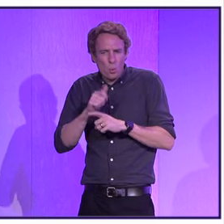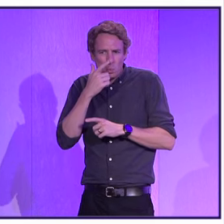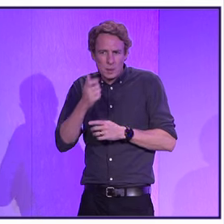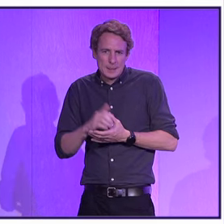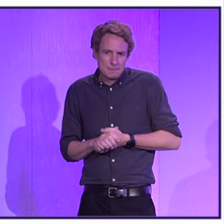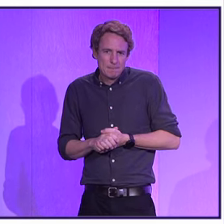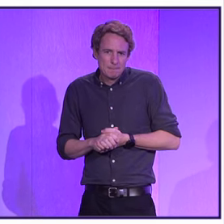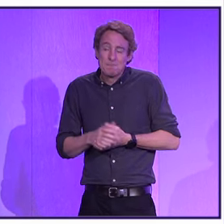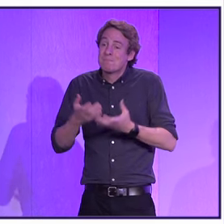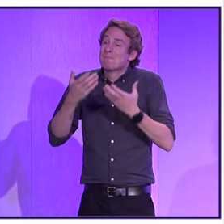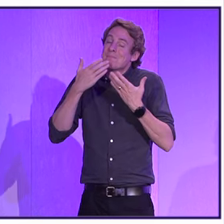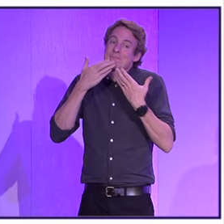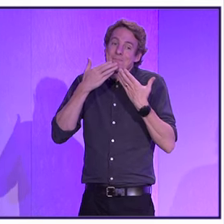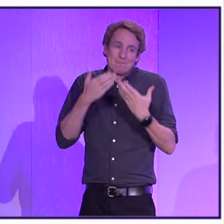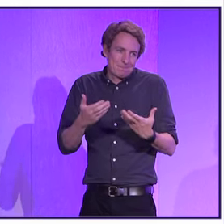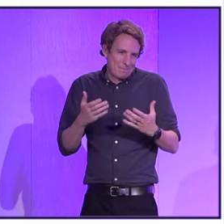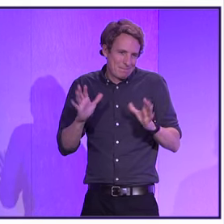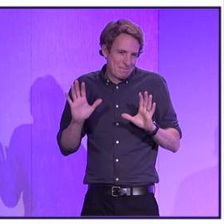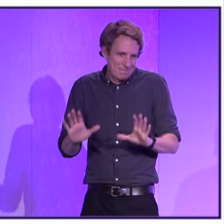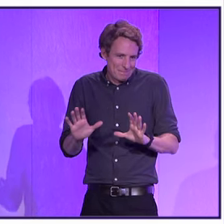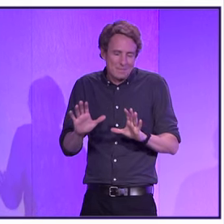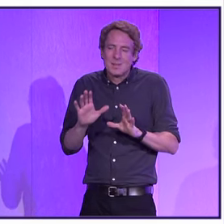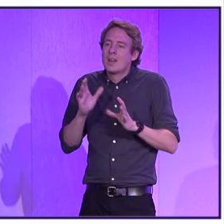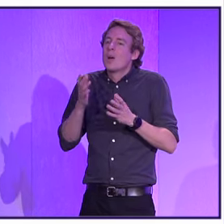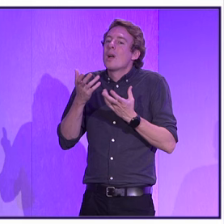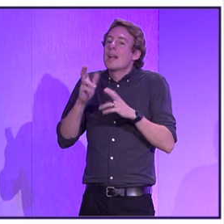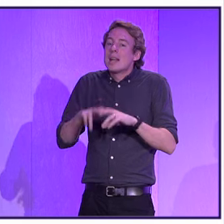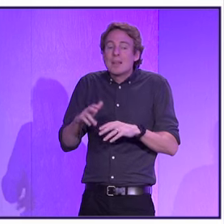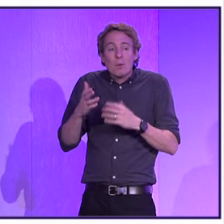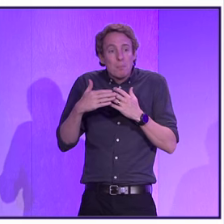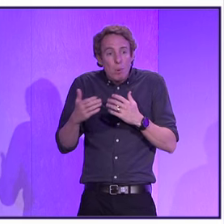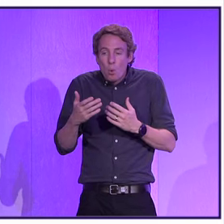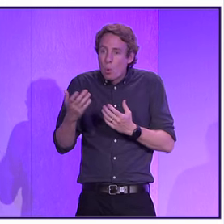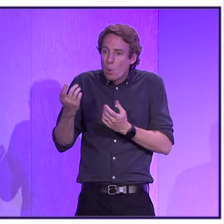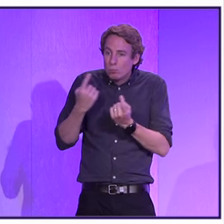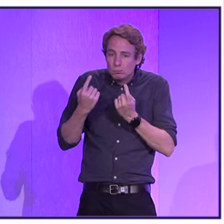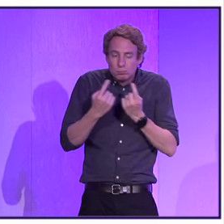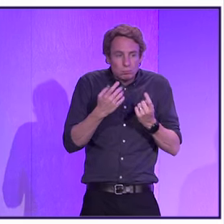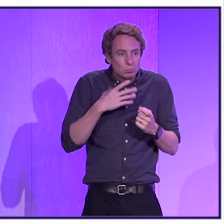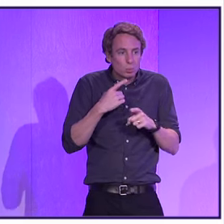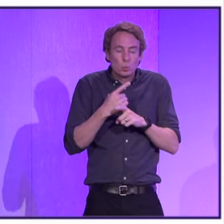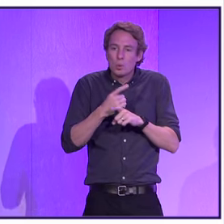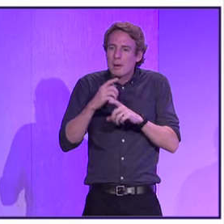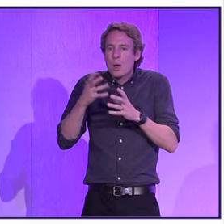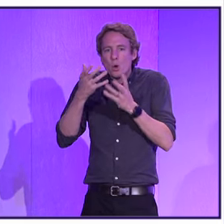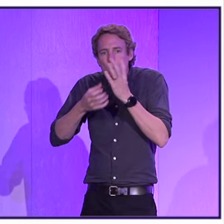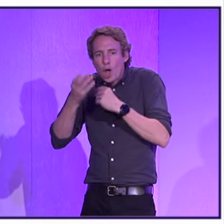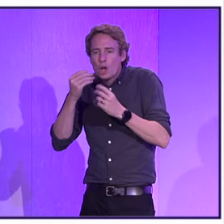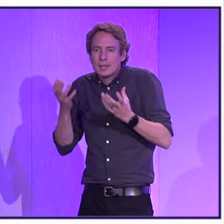So thanks for listening, and if you'd like to talk to me more about learning enablement for yourself or for your